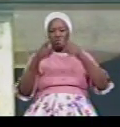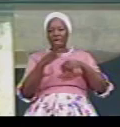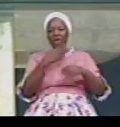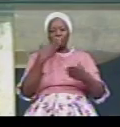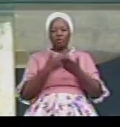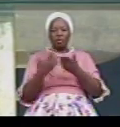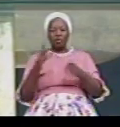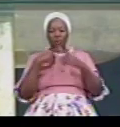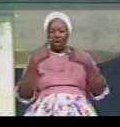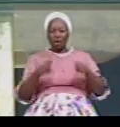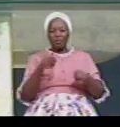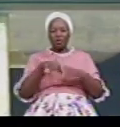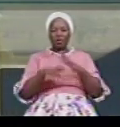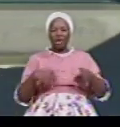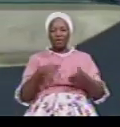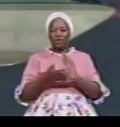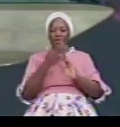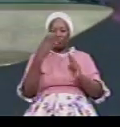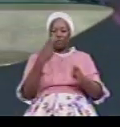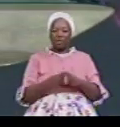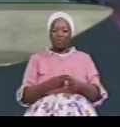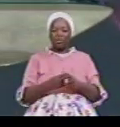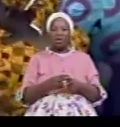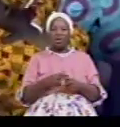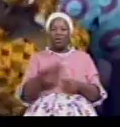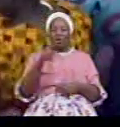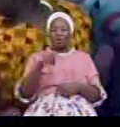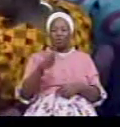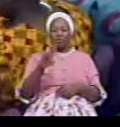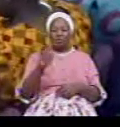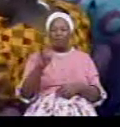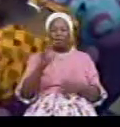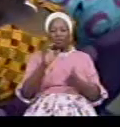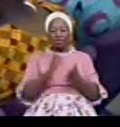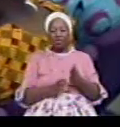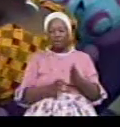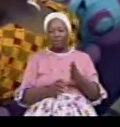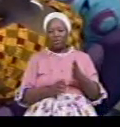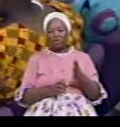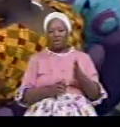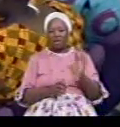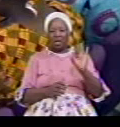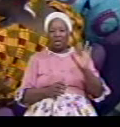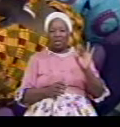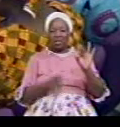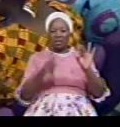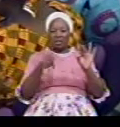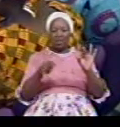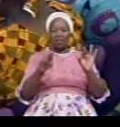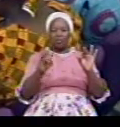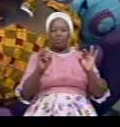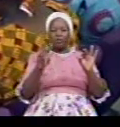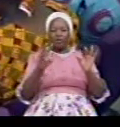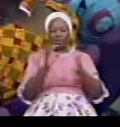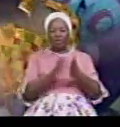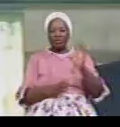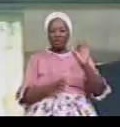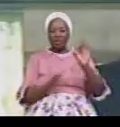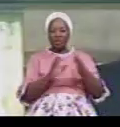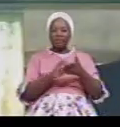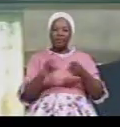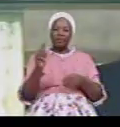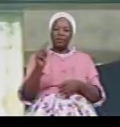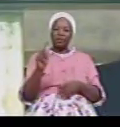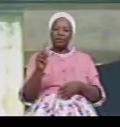happen. Proverbs, Proverbs chapter 19, verse